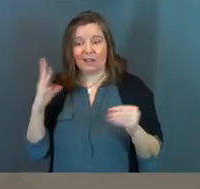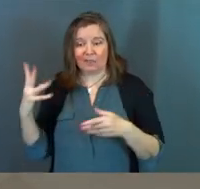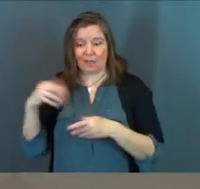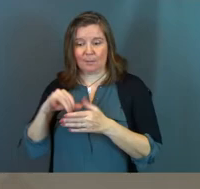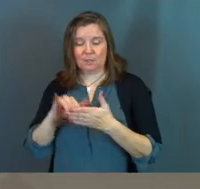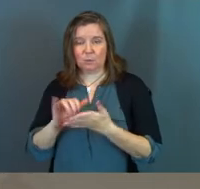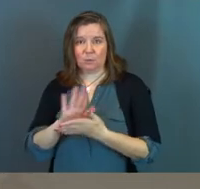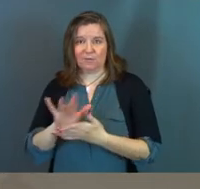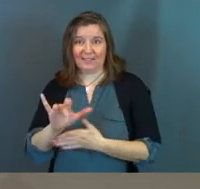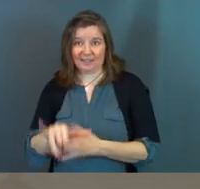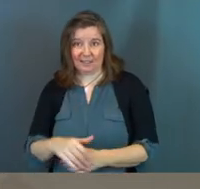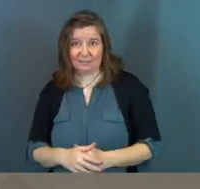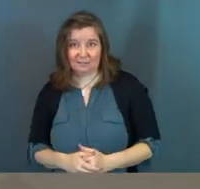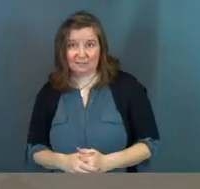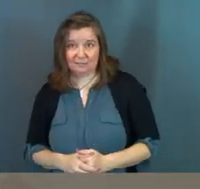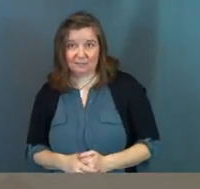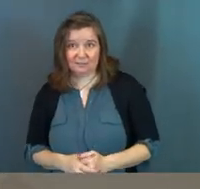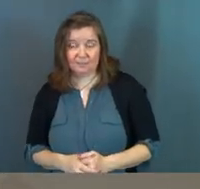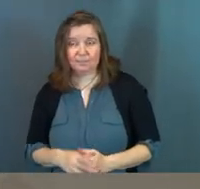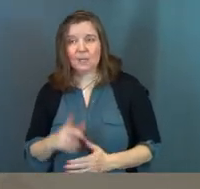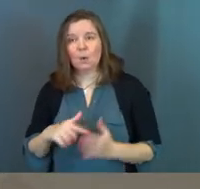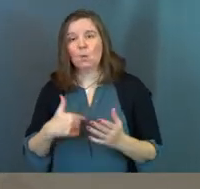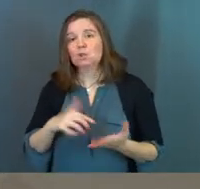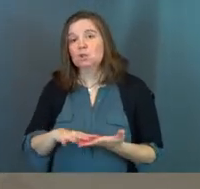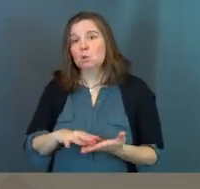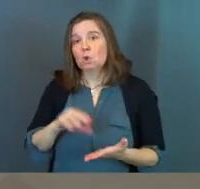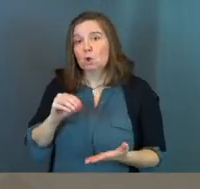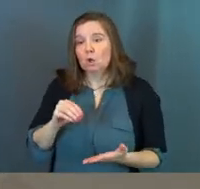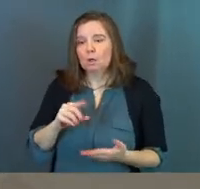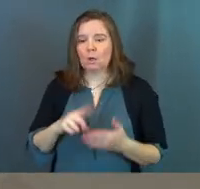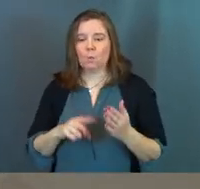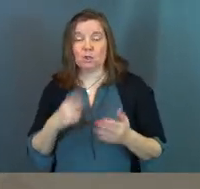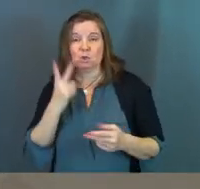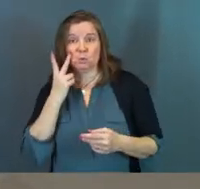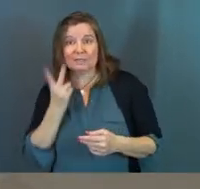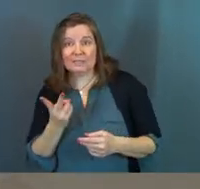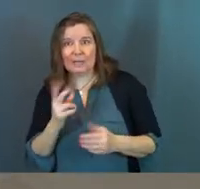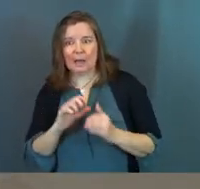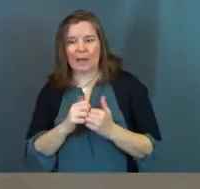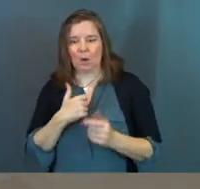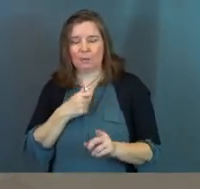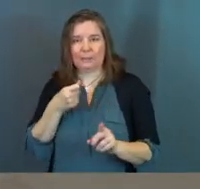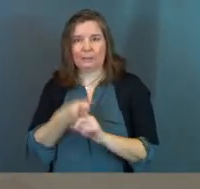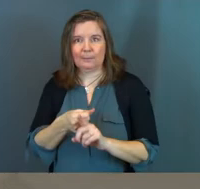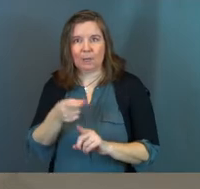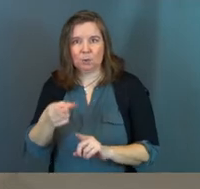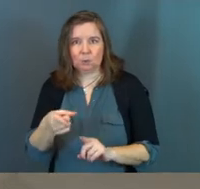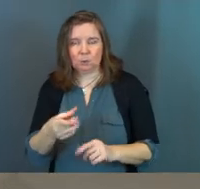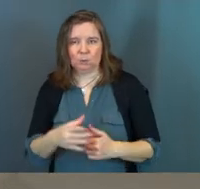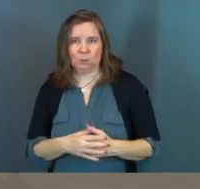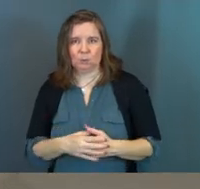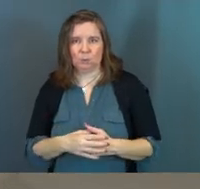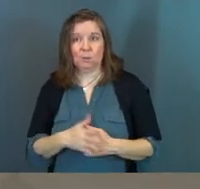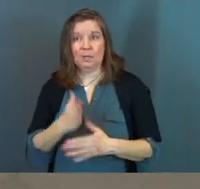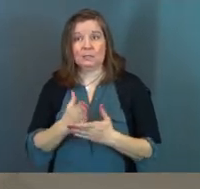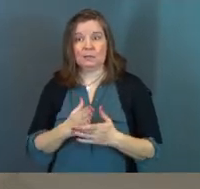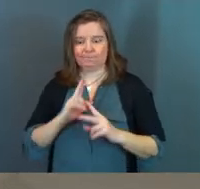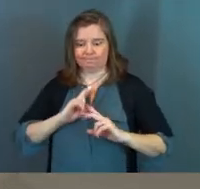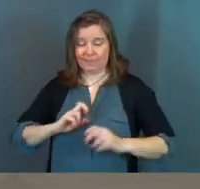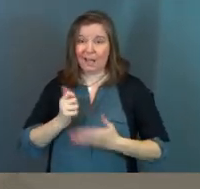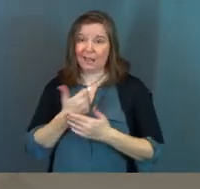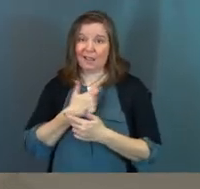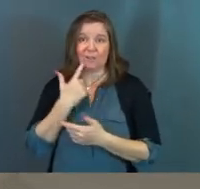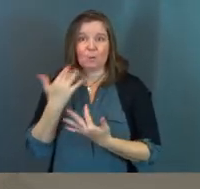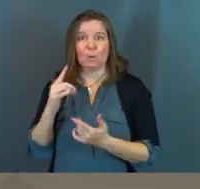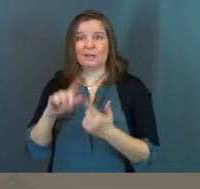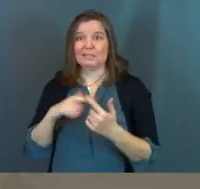that come into a movie like this. Yep. And what did you learn? And what did you see? And how did it affect you? Some of you, I love you, but